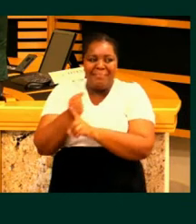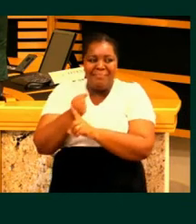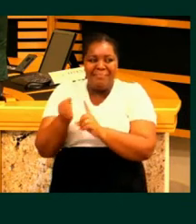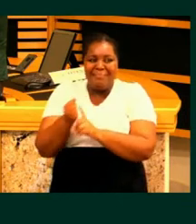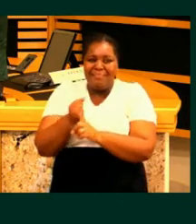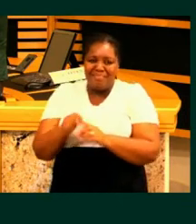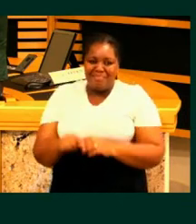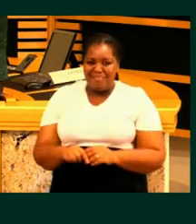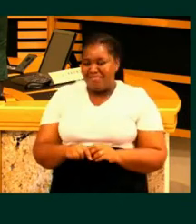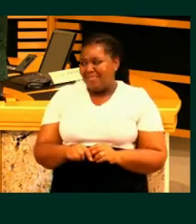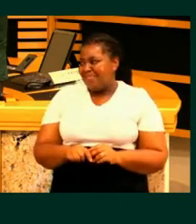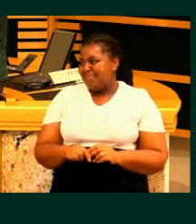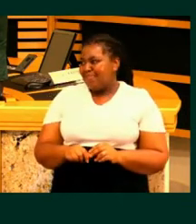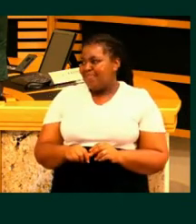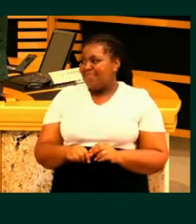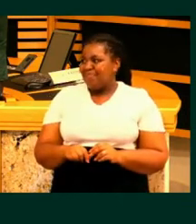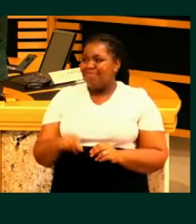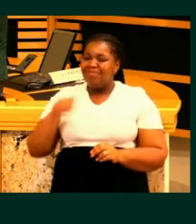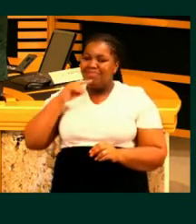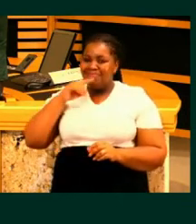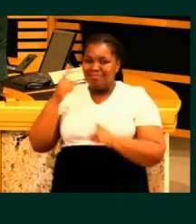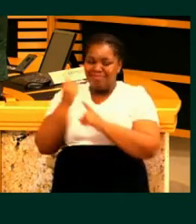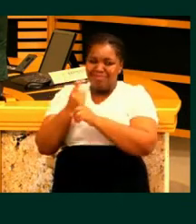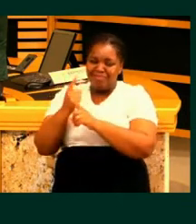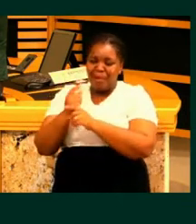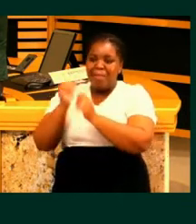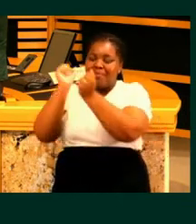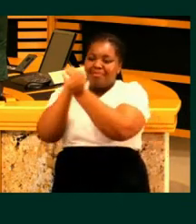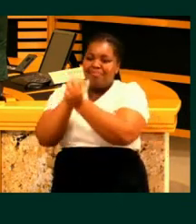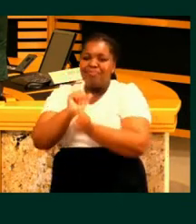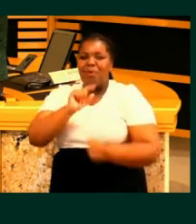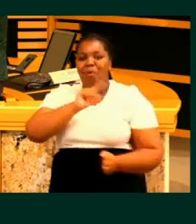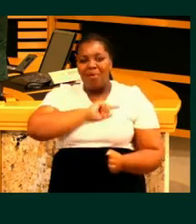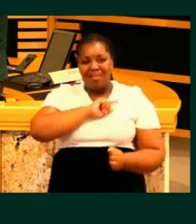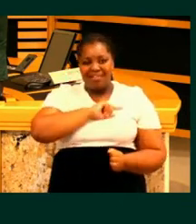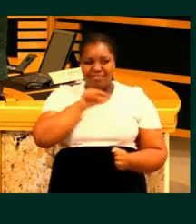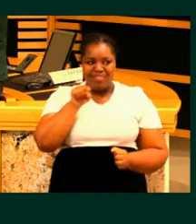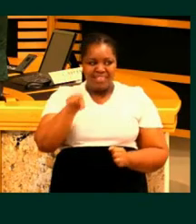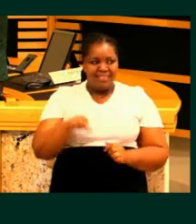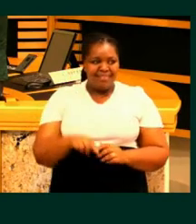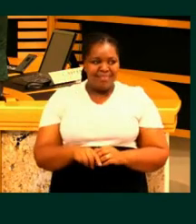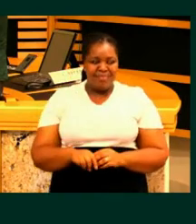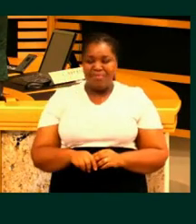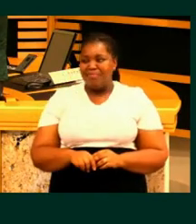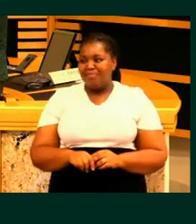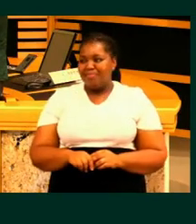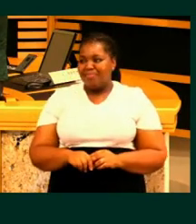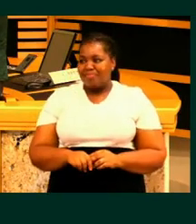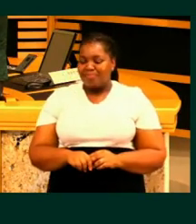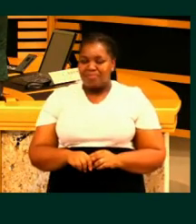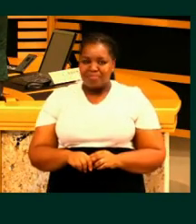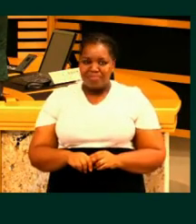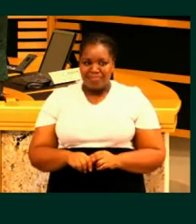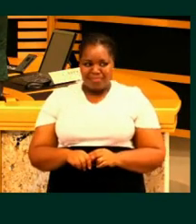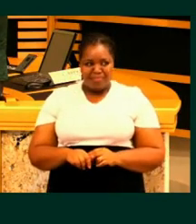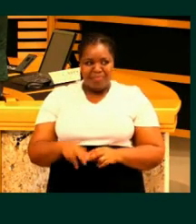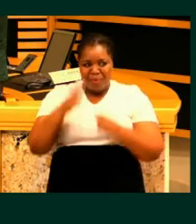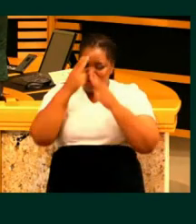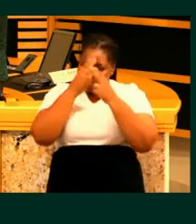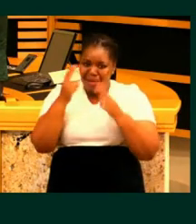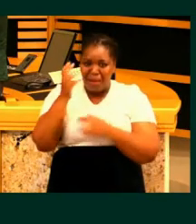B School in Tulu are behind bus because of this in handbook honorable